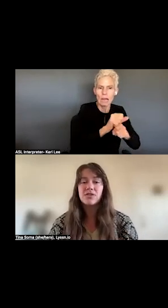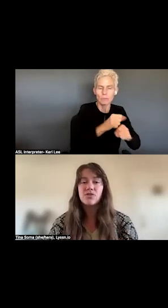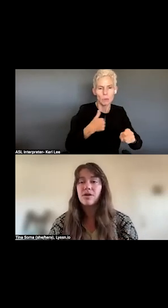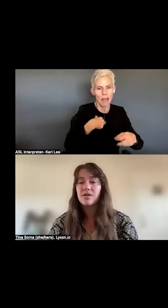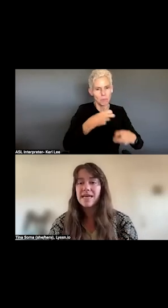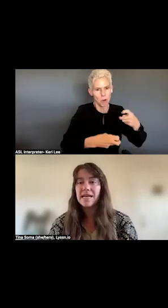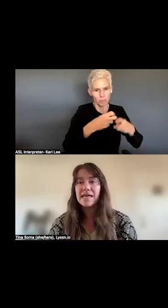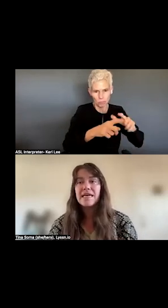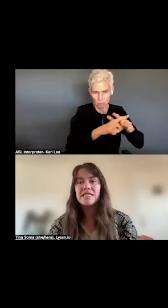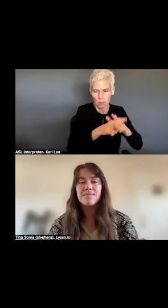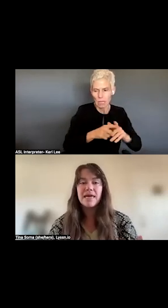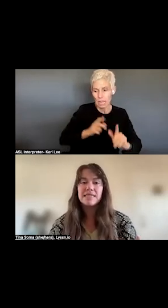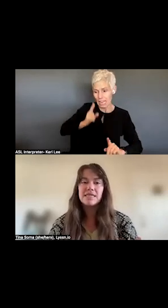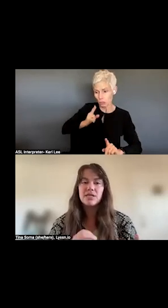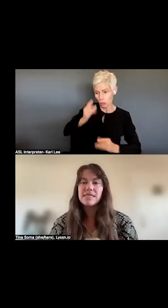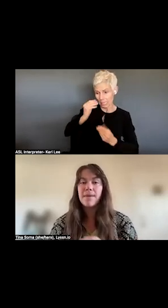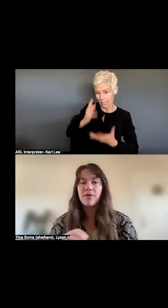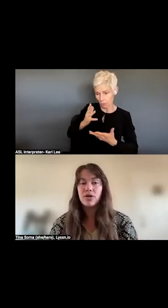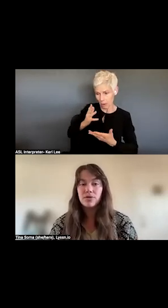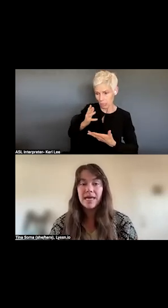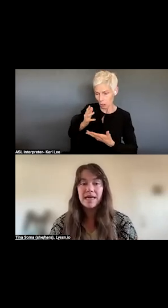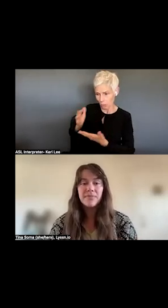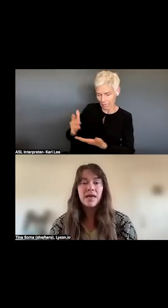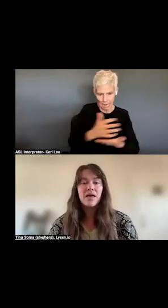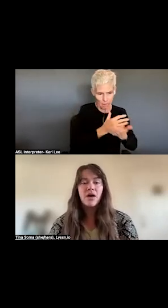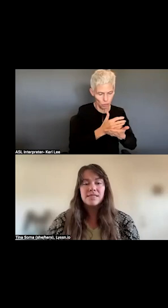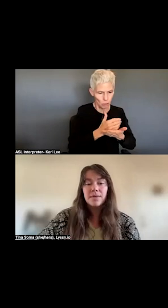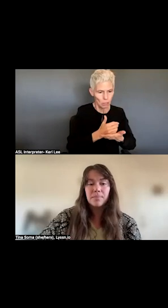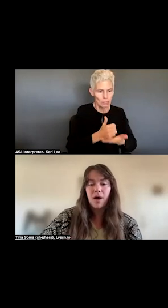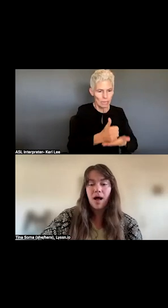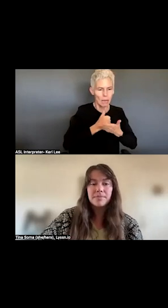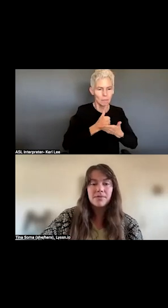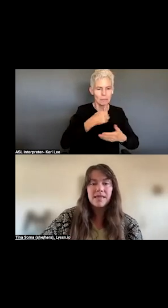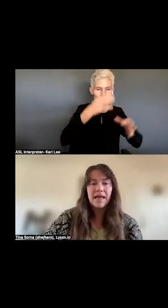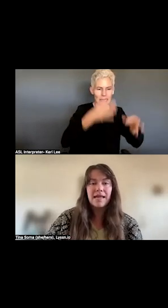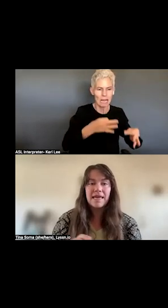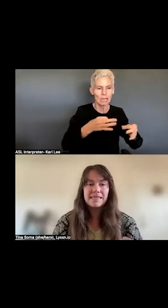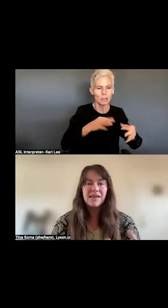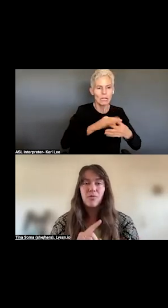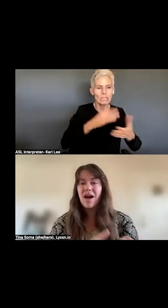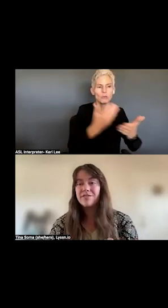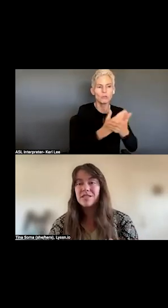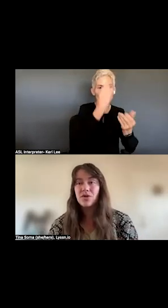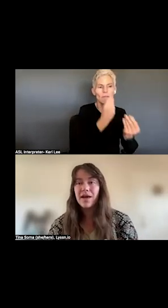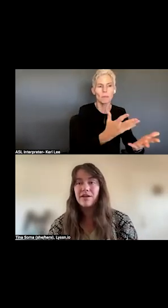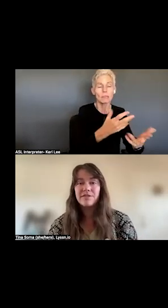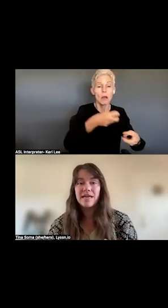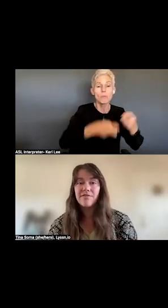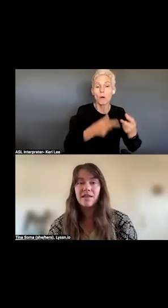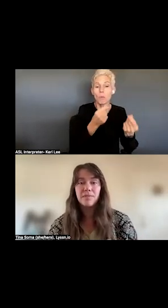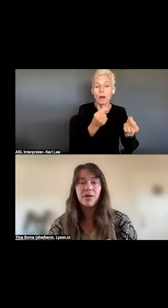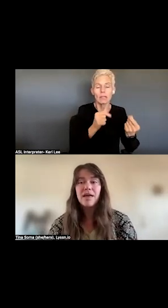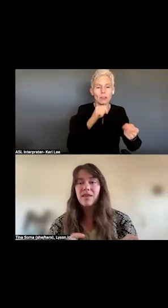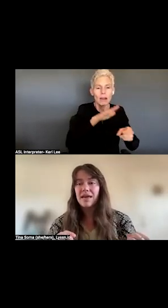taking historical data to make decisions about new data. Some of the problems with that is we often don't have enough